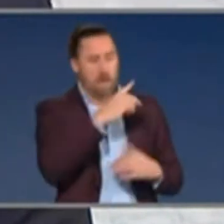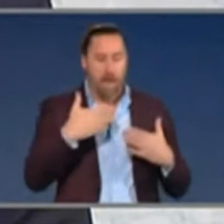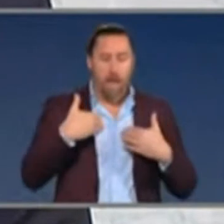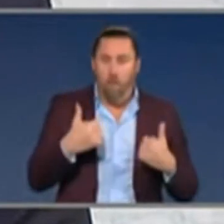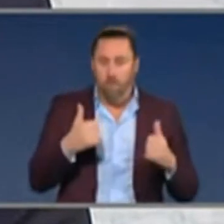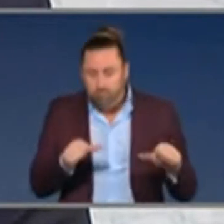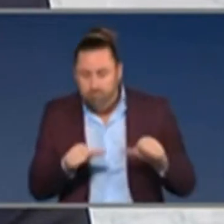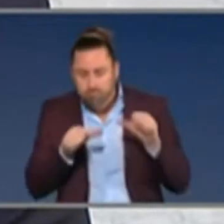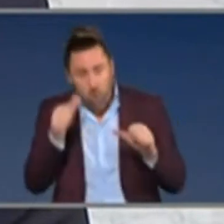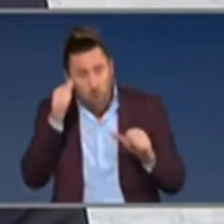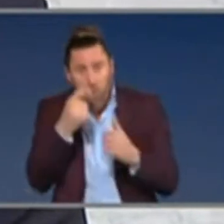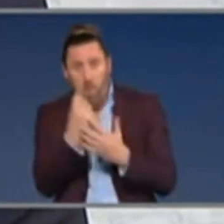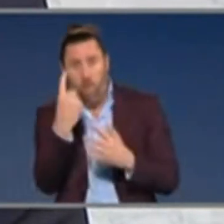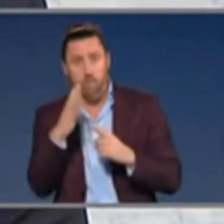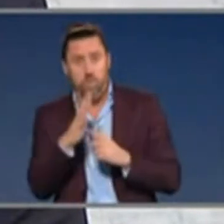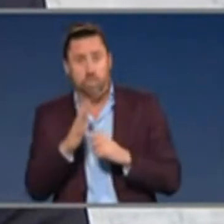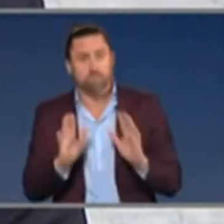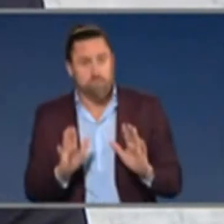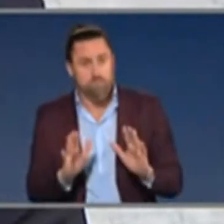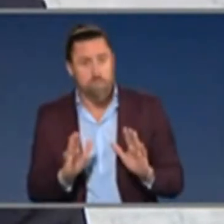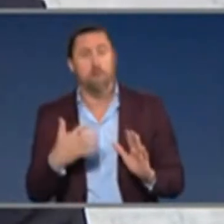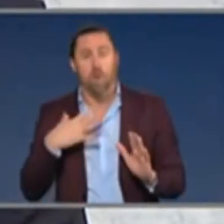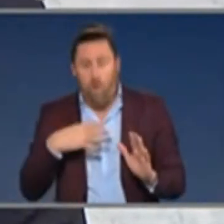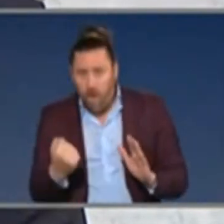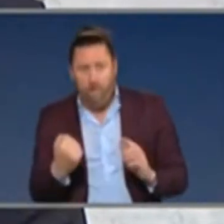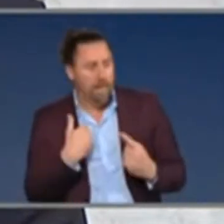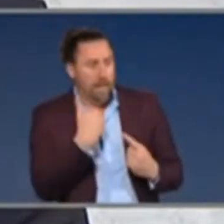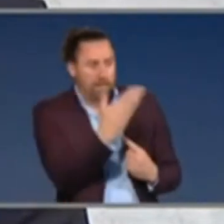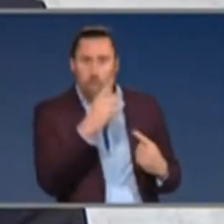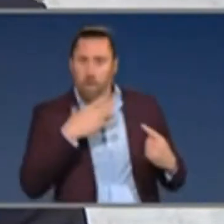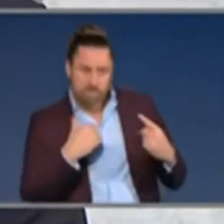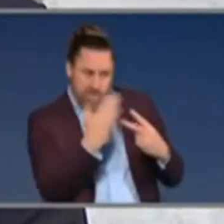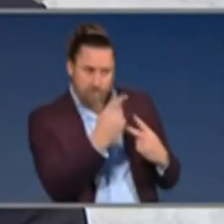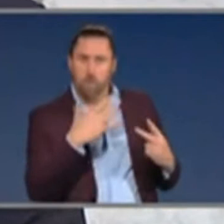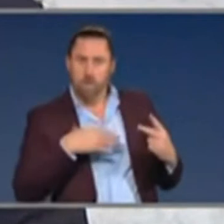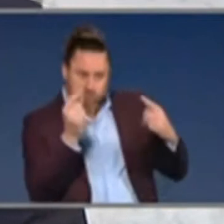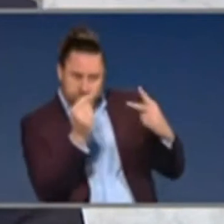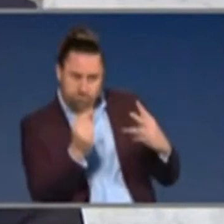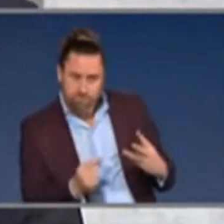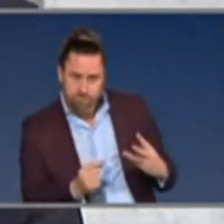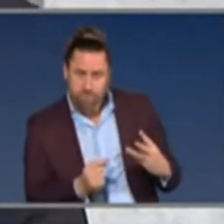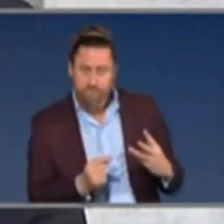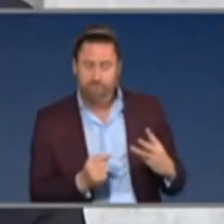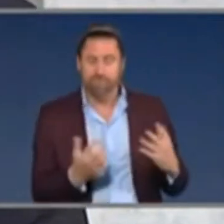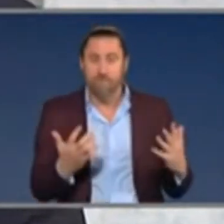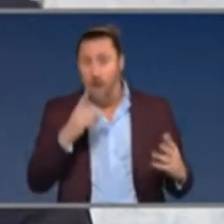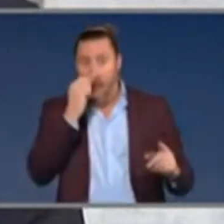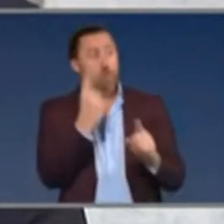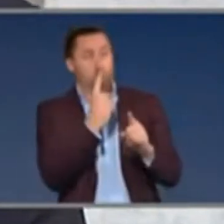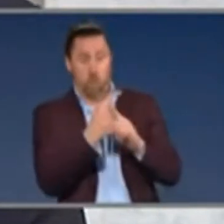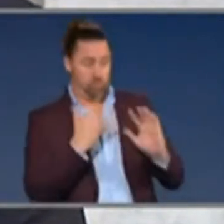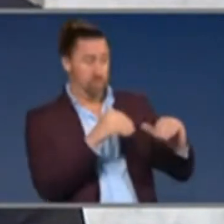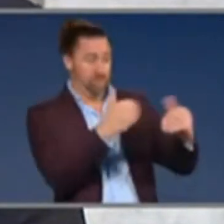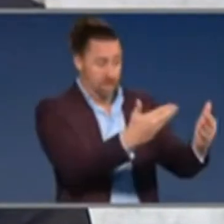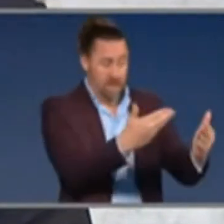Western Australia, and that's why we have put in place all the measures that we have. The Constitution